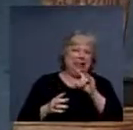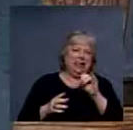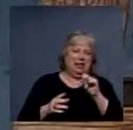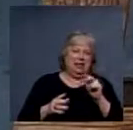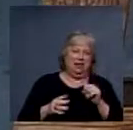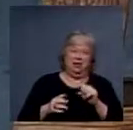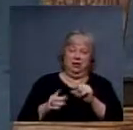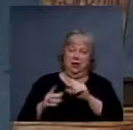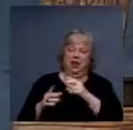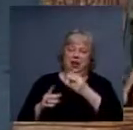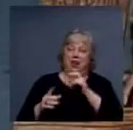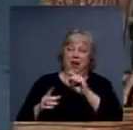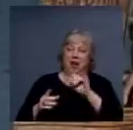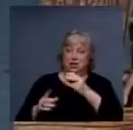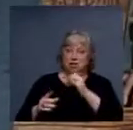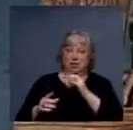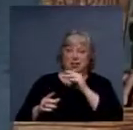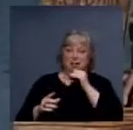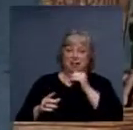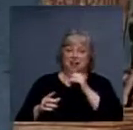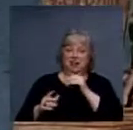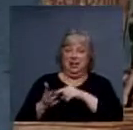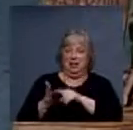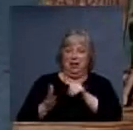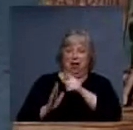law. Mr.